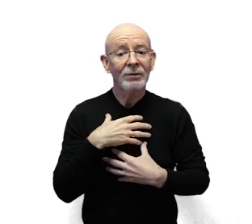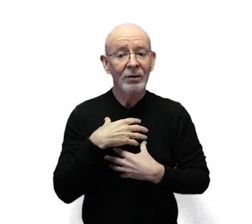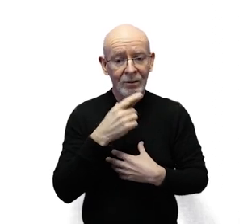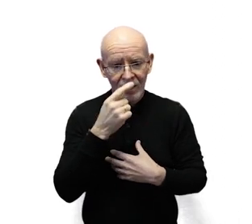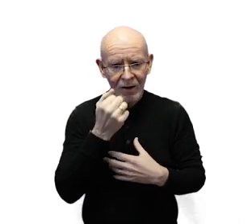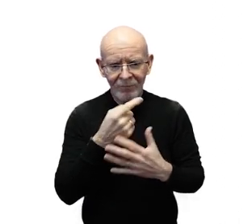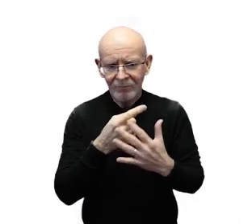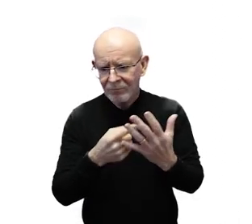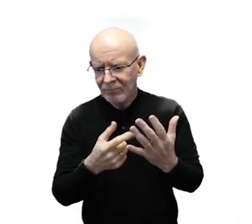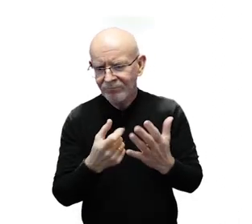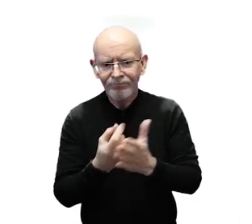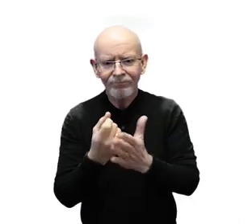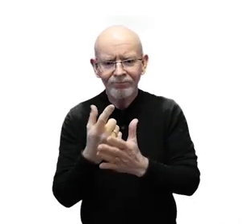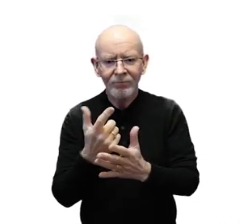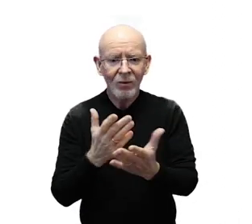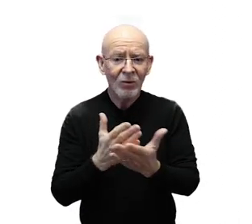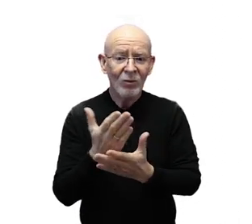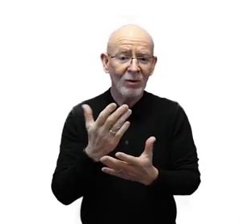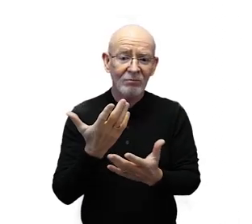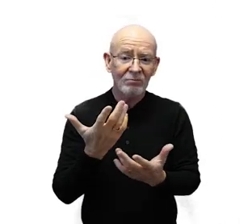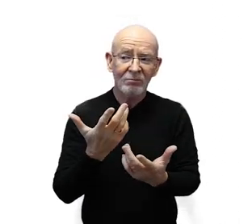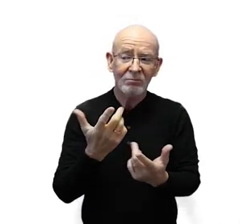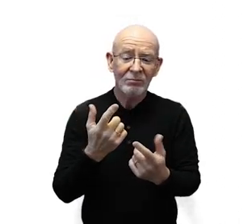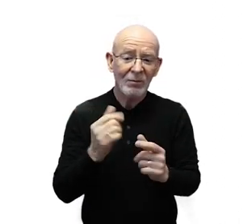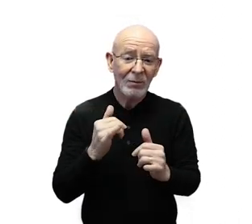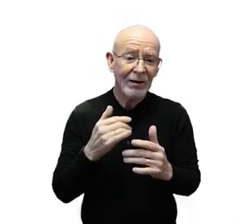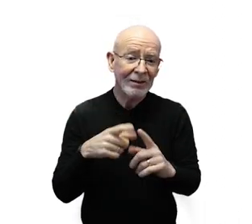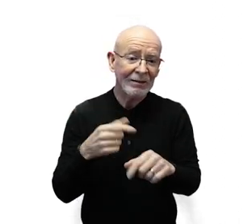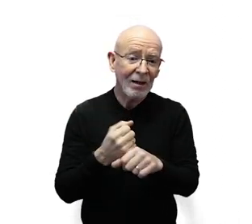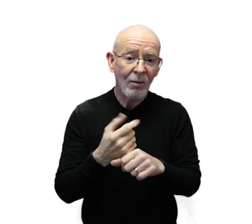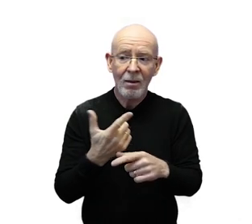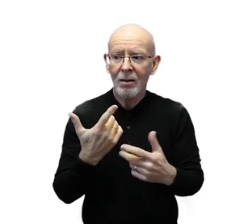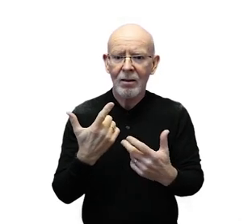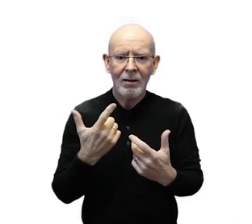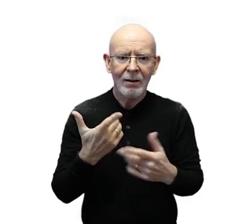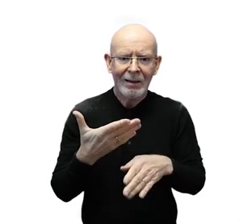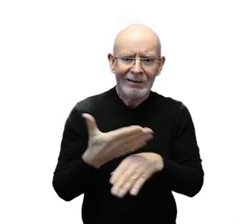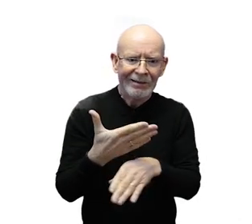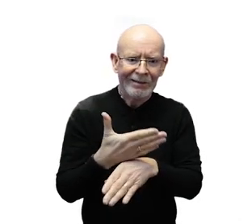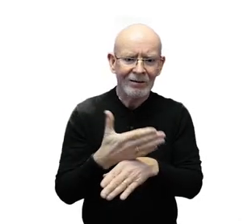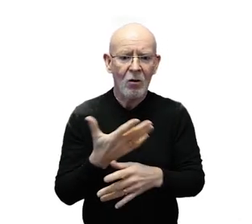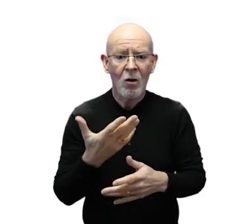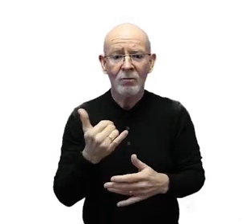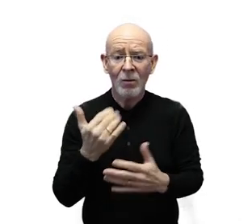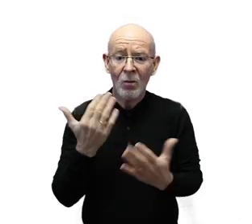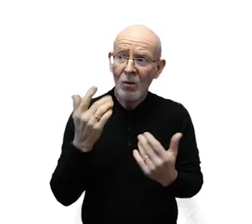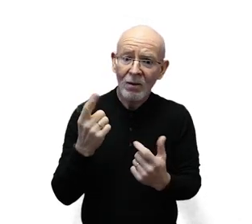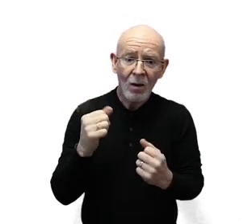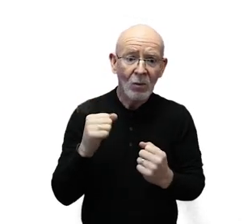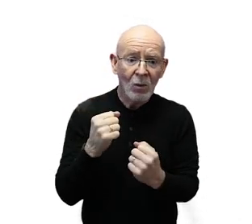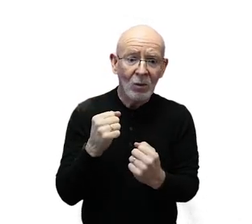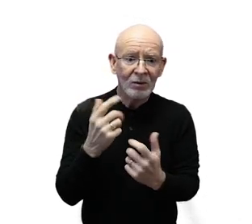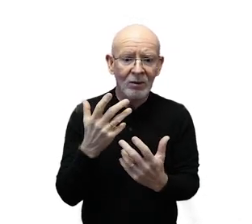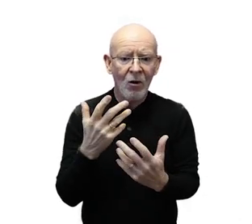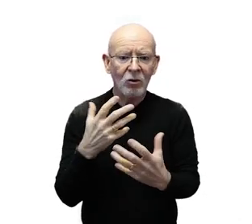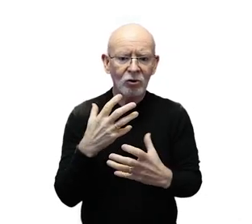or triggers, such as a response to physical exertion, cold weather, stress, strong smells, an infection or a